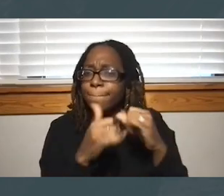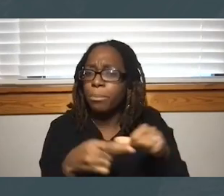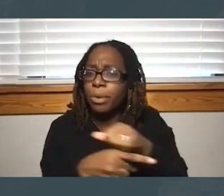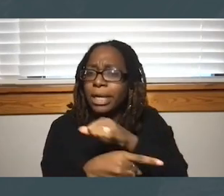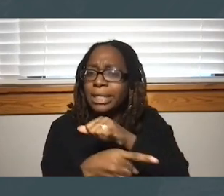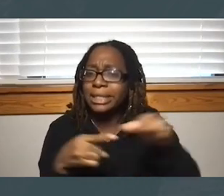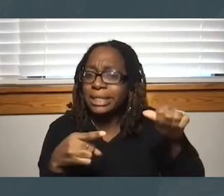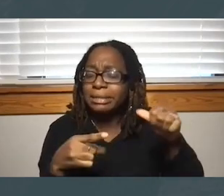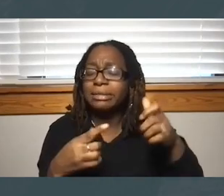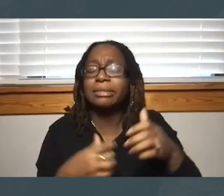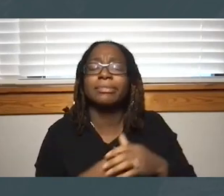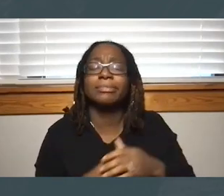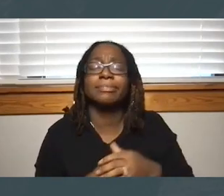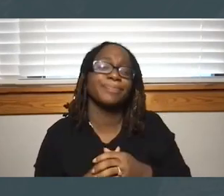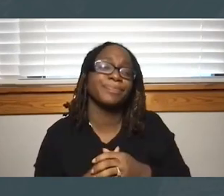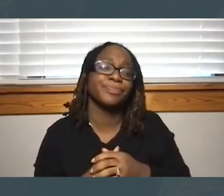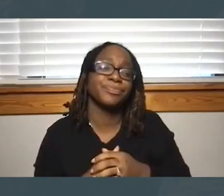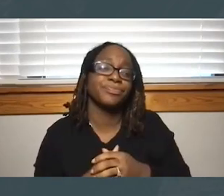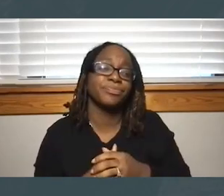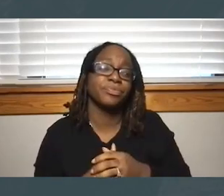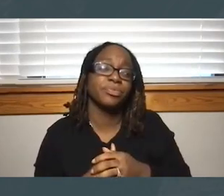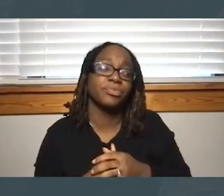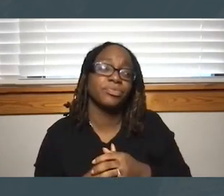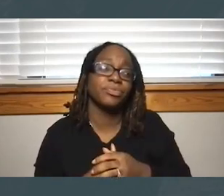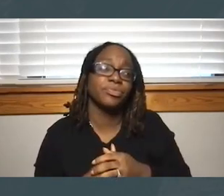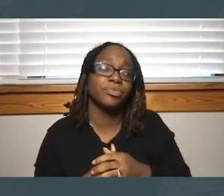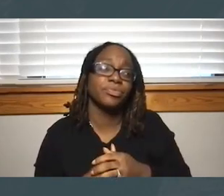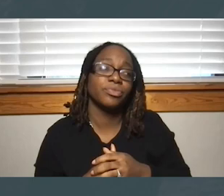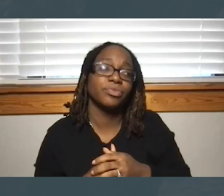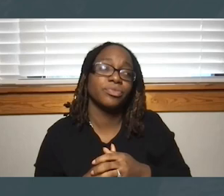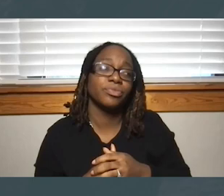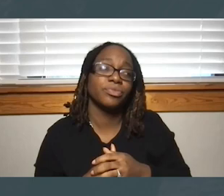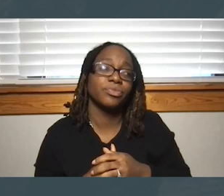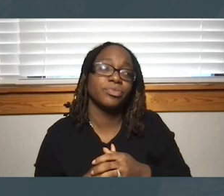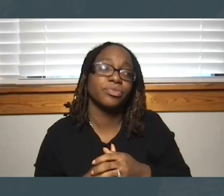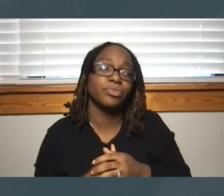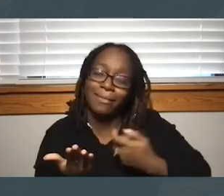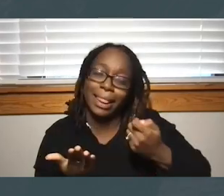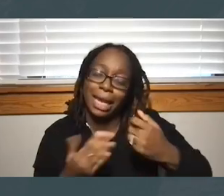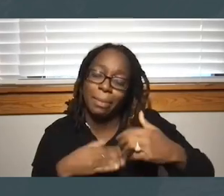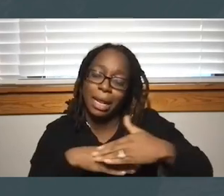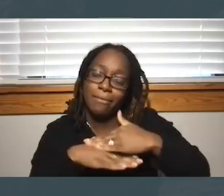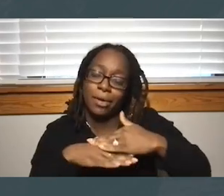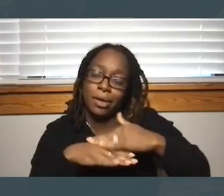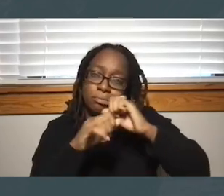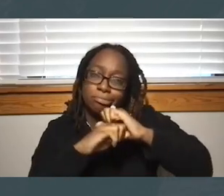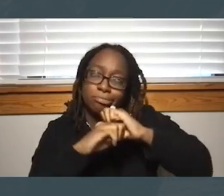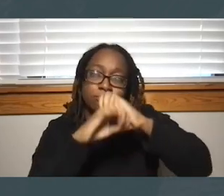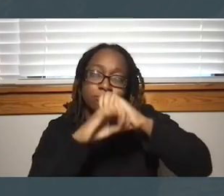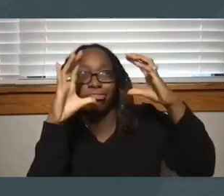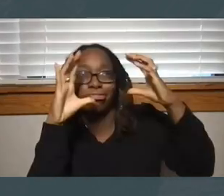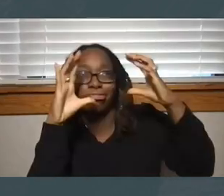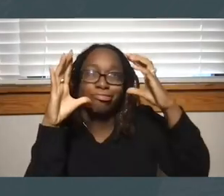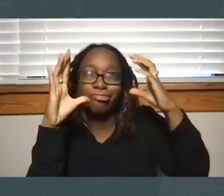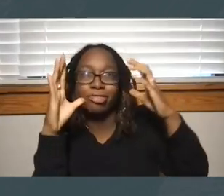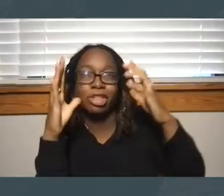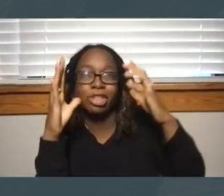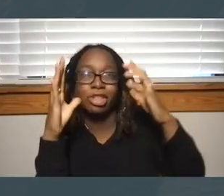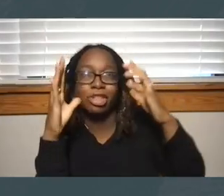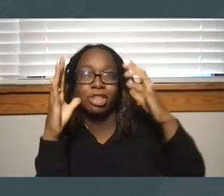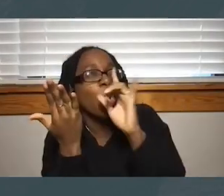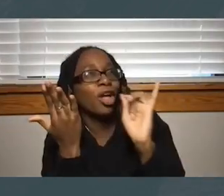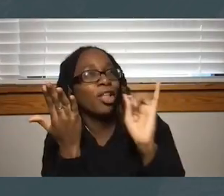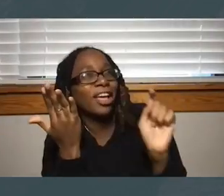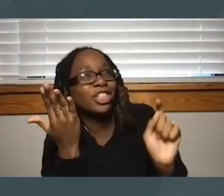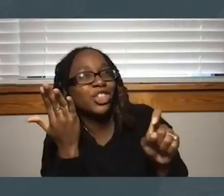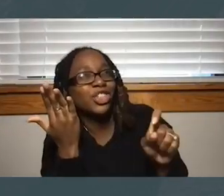I guess there is an imagination, I think, that kind of animates the diaspora, and that, you know, one language